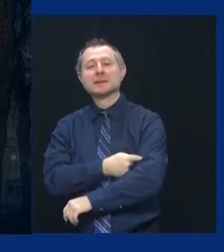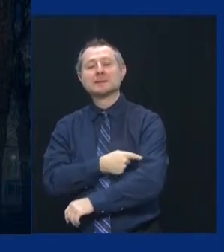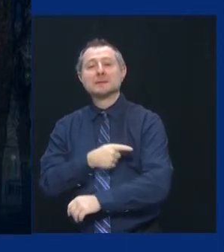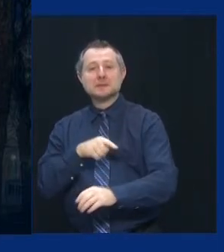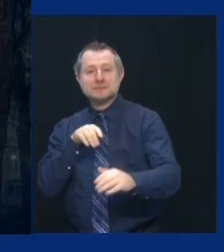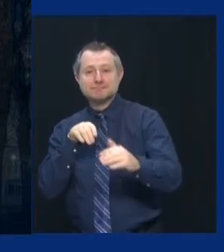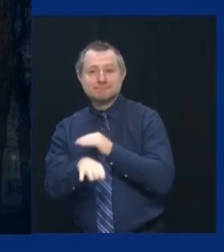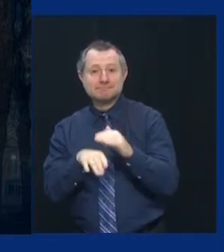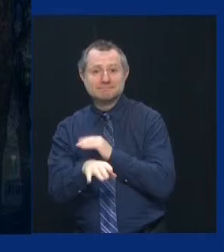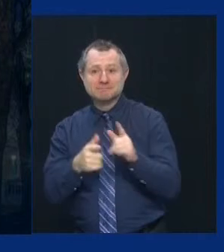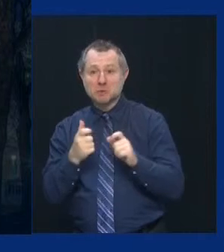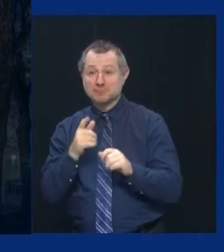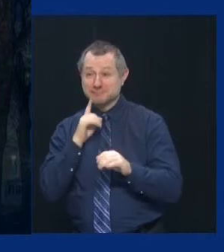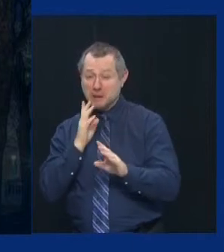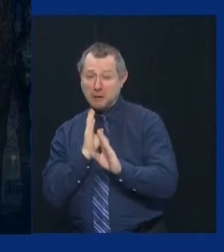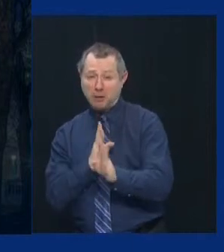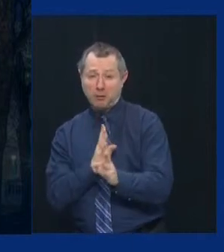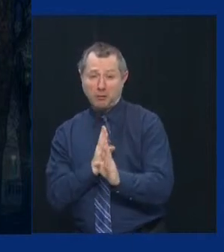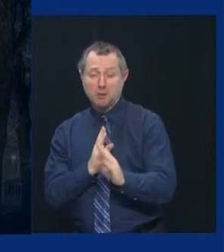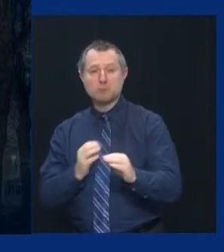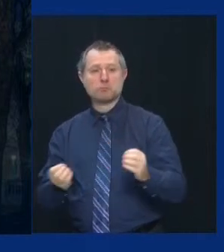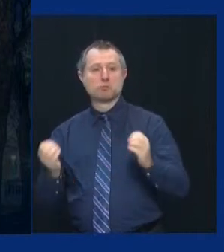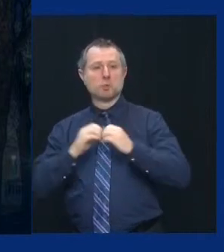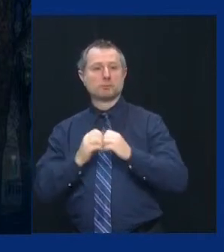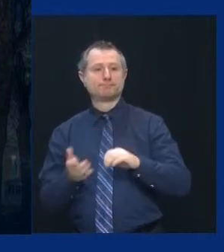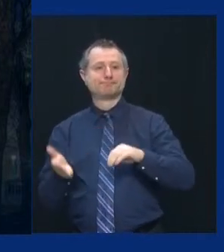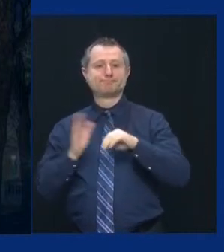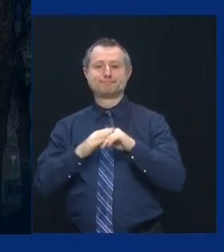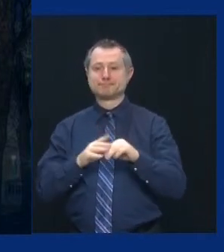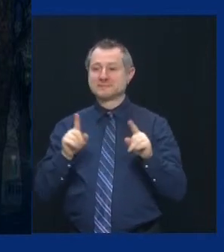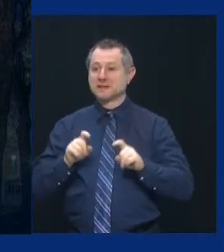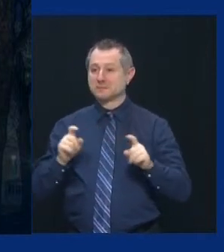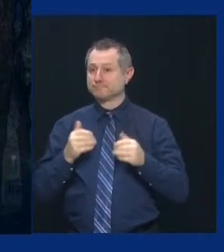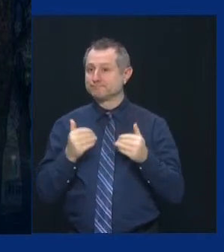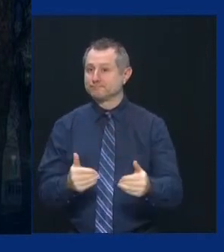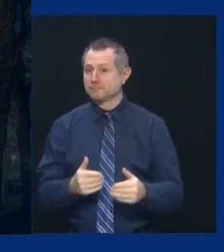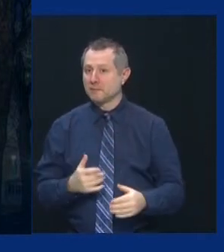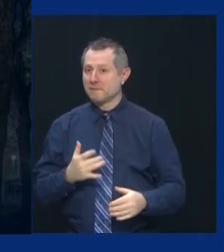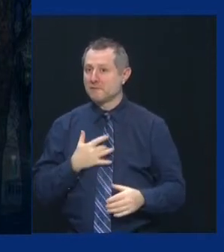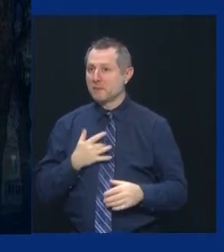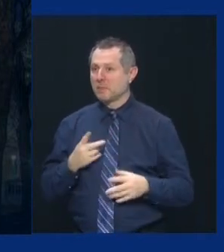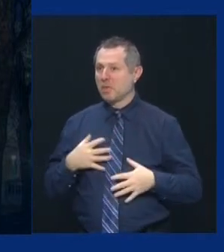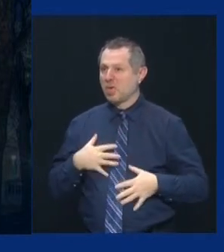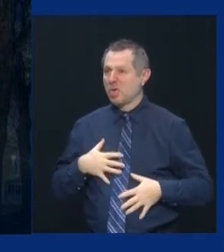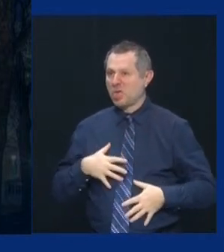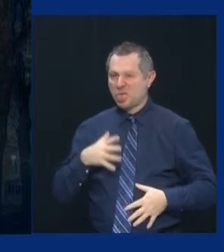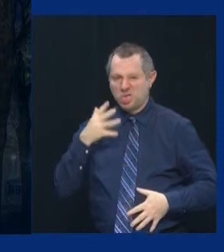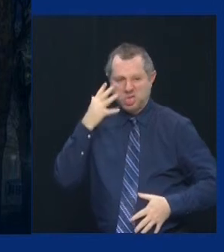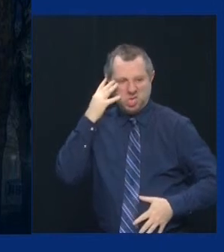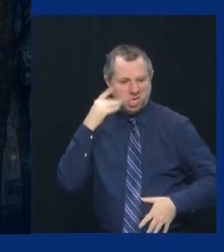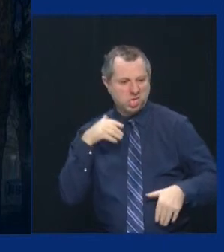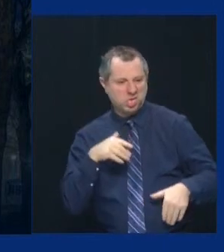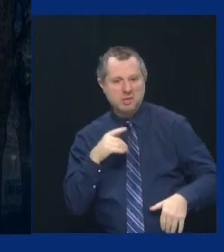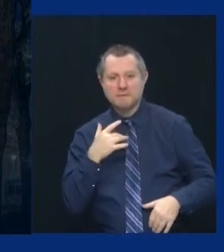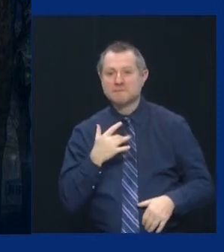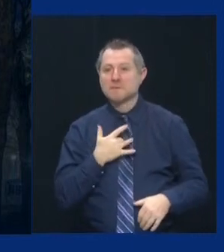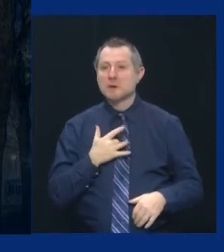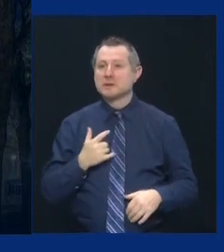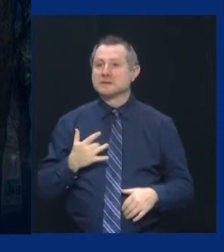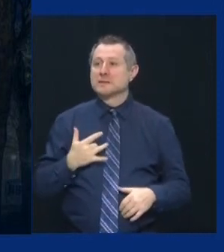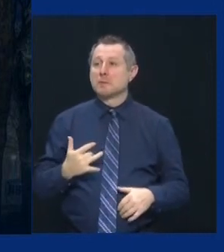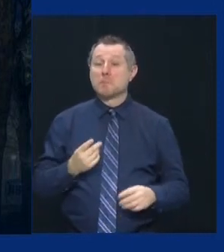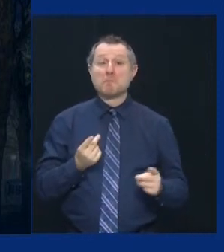Urgent care clinics tend to be the places where people go when they feel symptoms and they want to get a